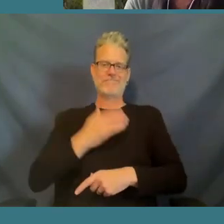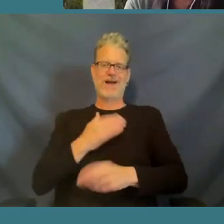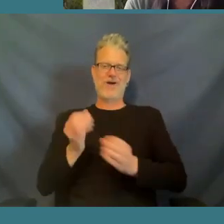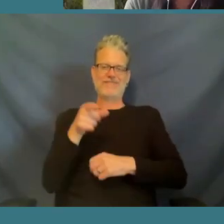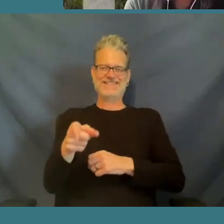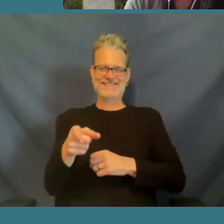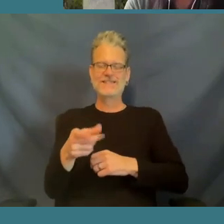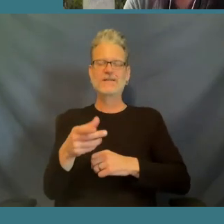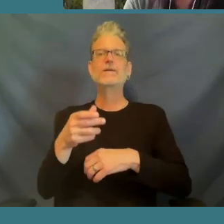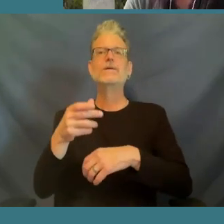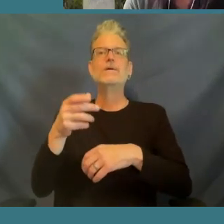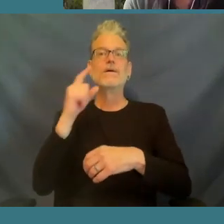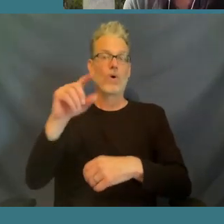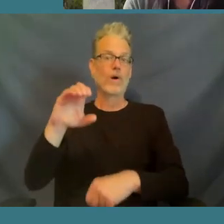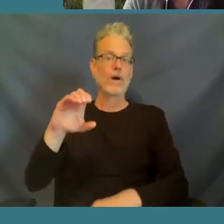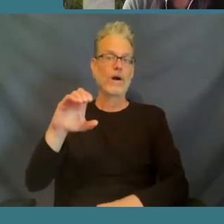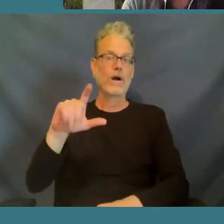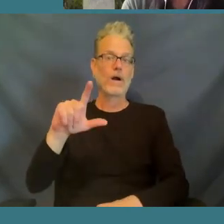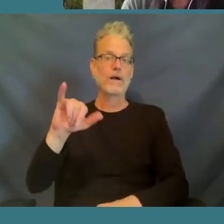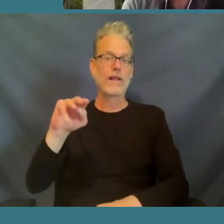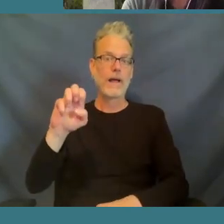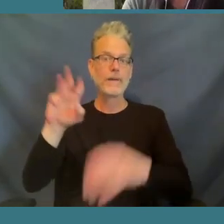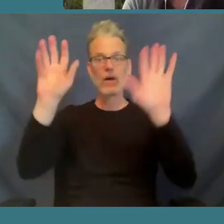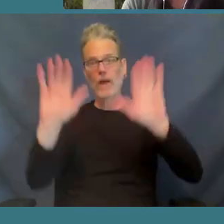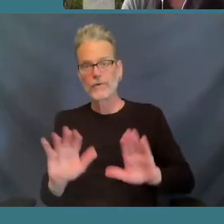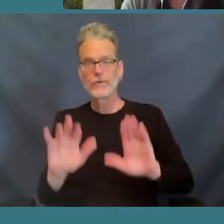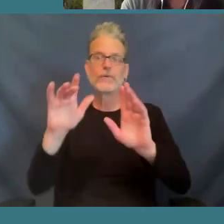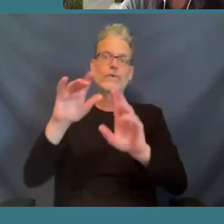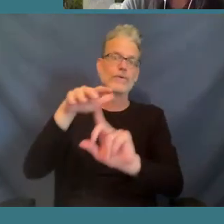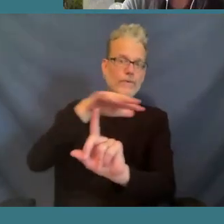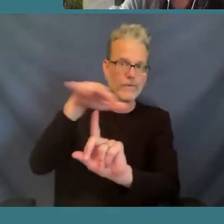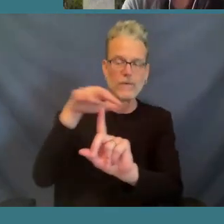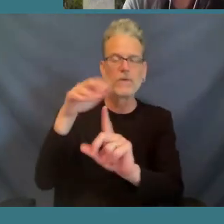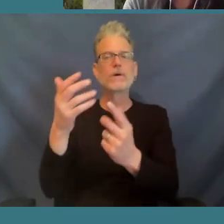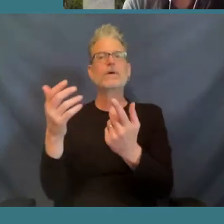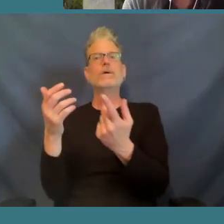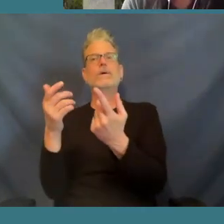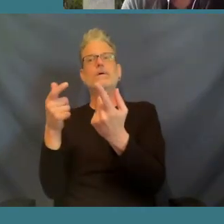Sustainability and Climate, and a new policy office, which serves the whole agency.